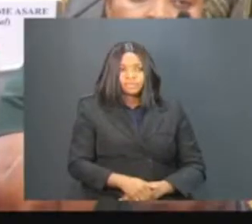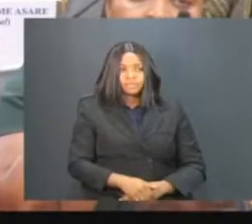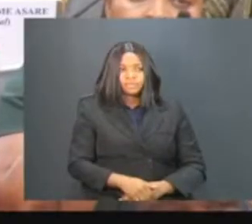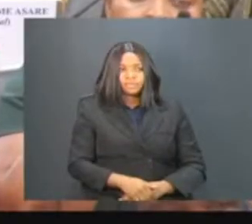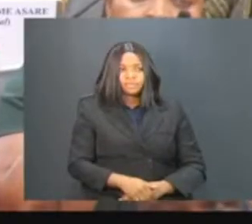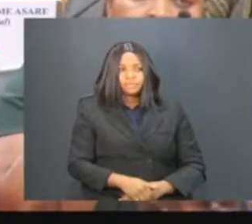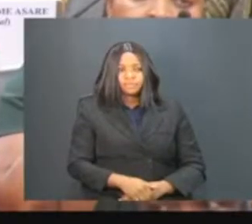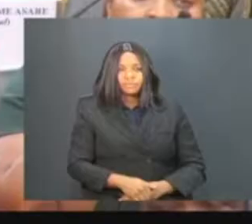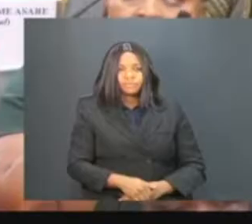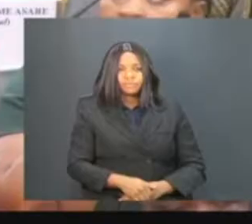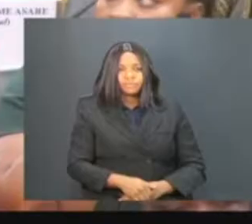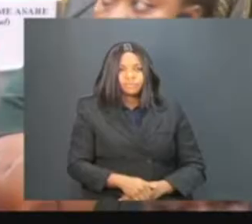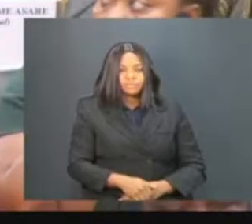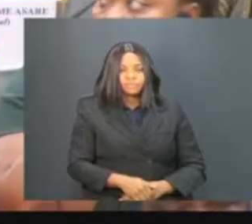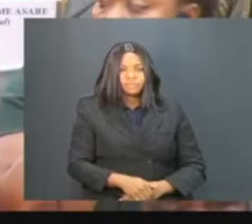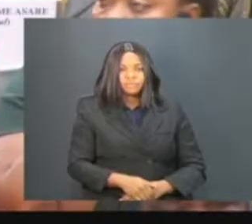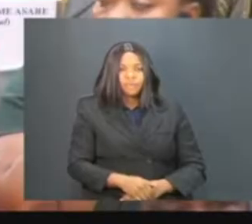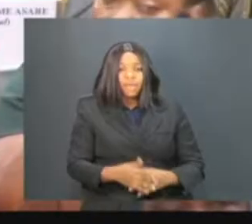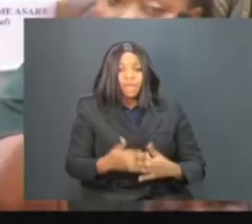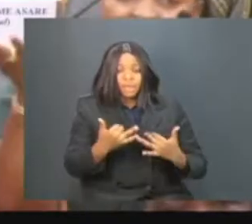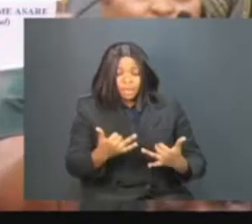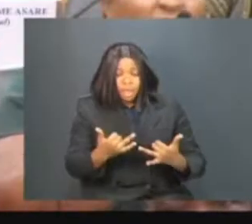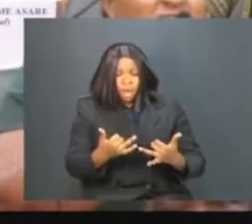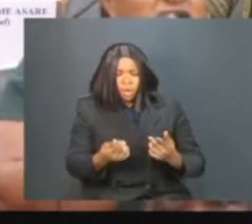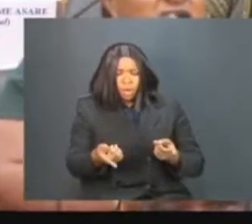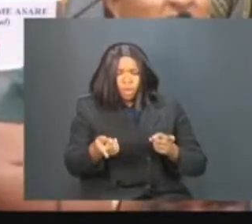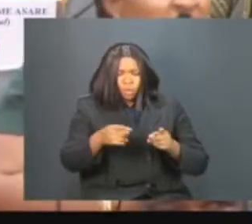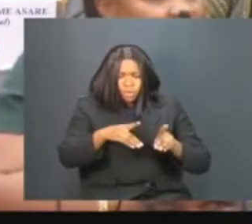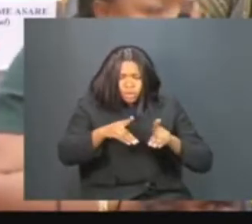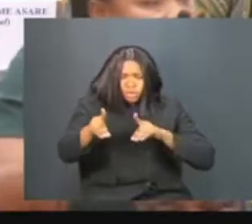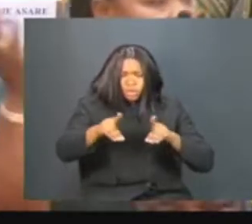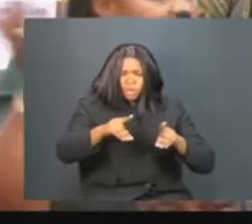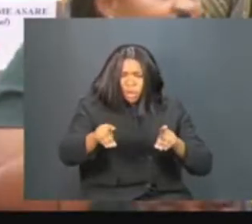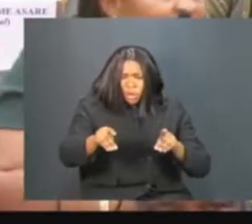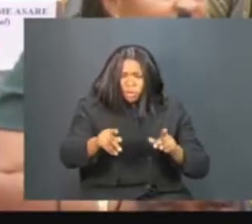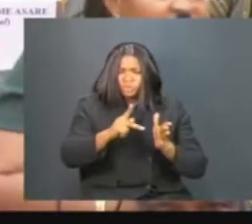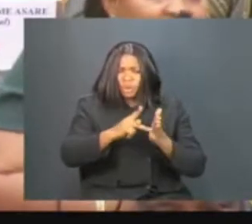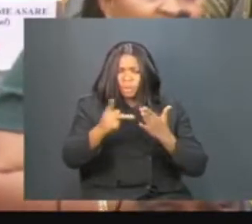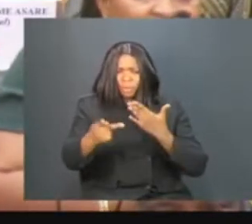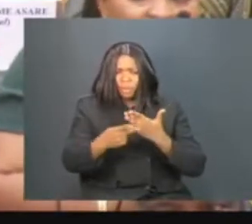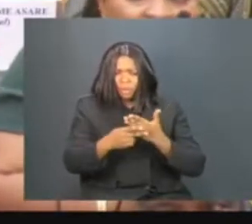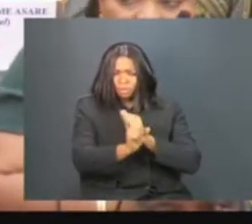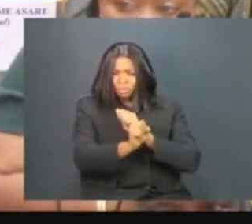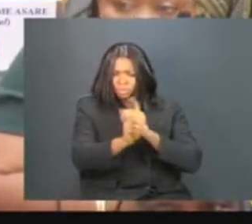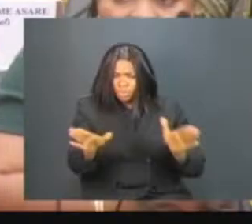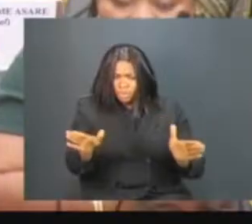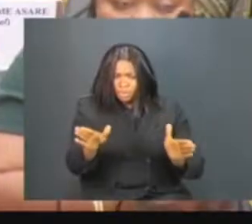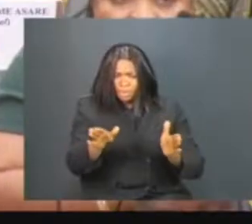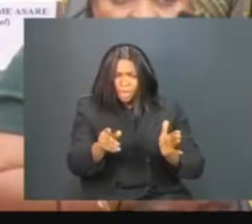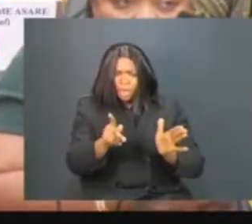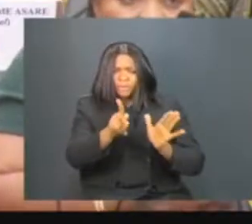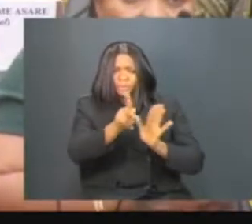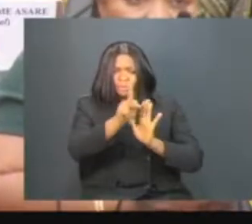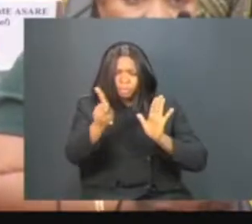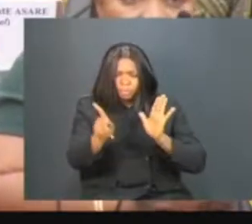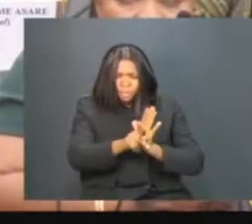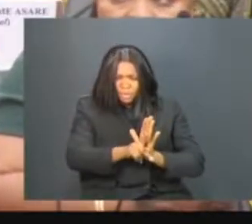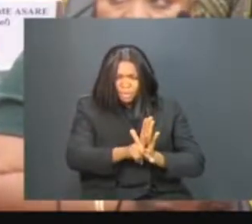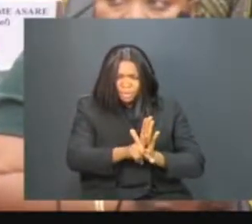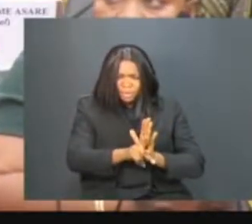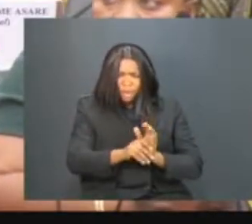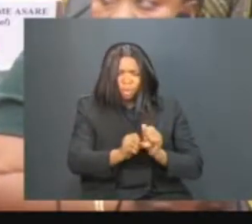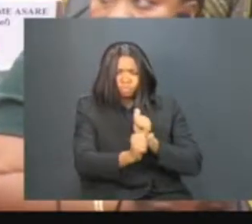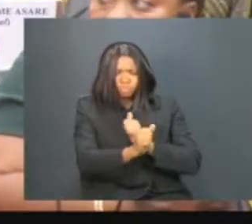when you implement a program without a policy, without thinking through it. Mr.